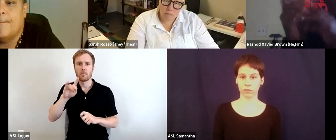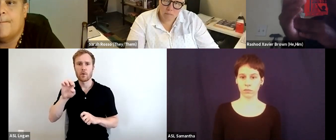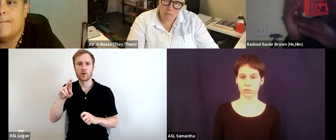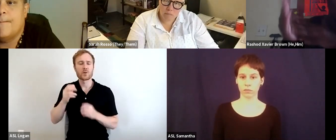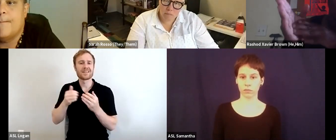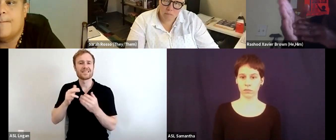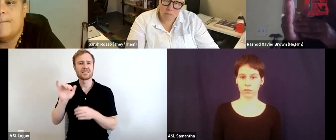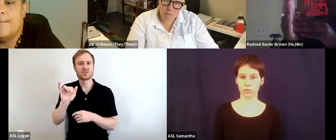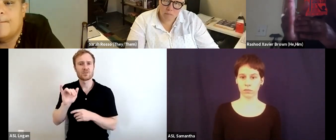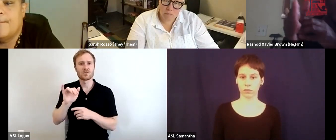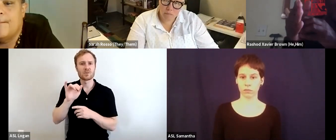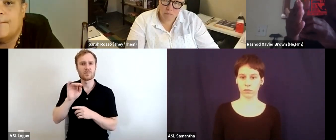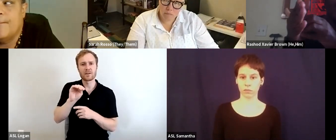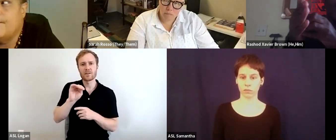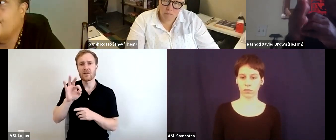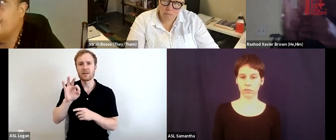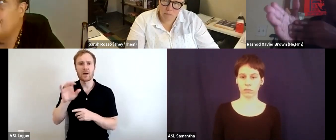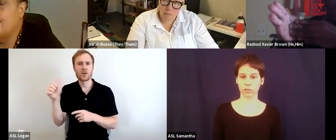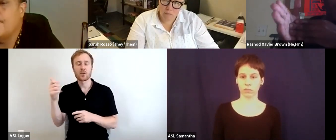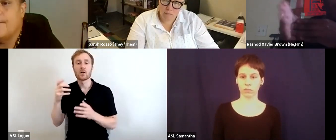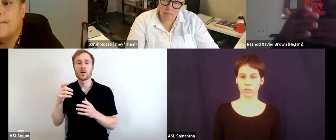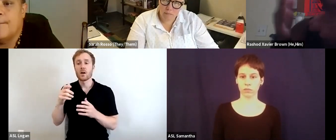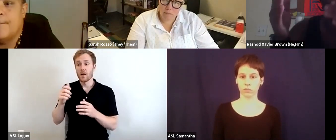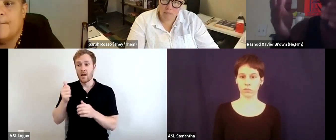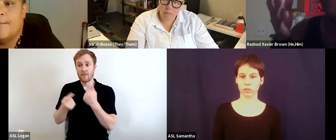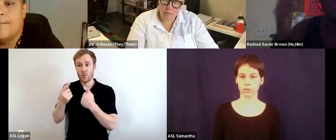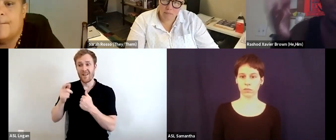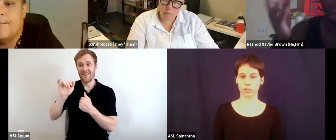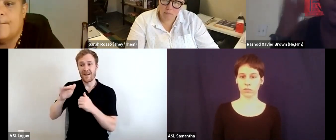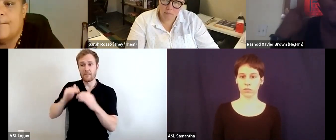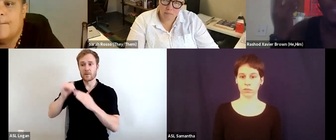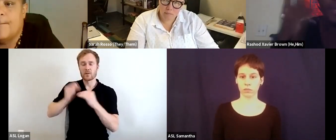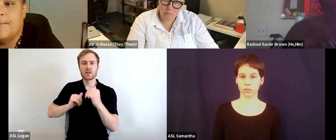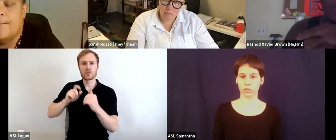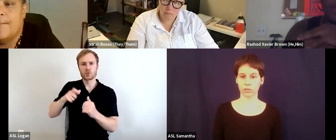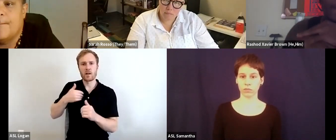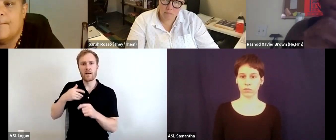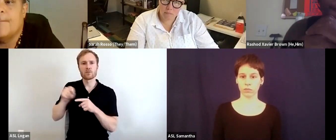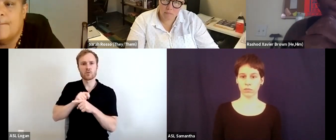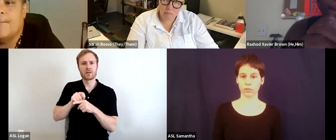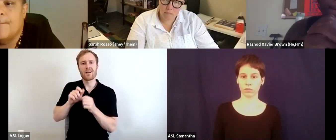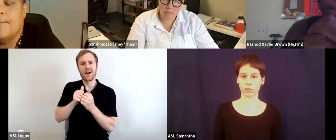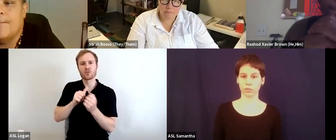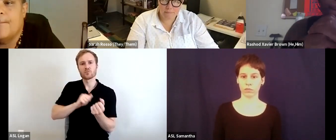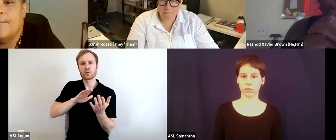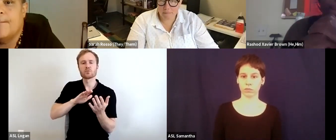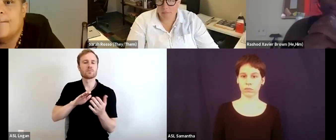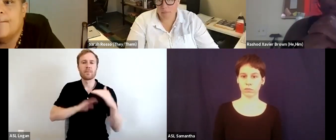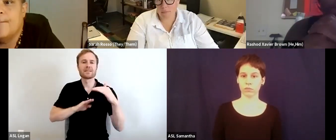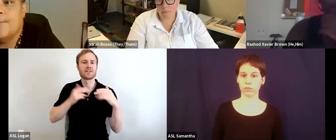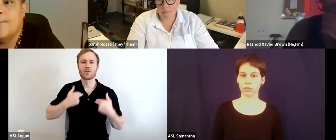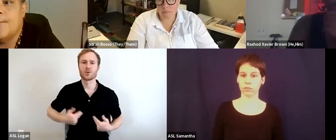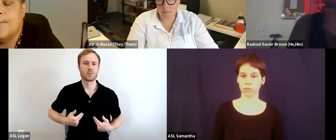everybody in that building should get a training on how to treat a basic human being. Sure.